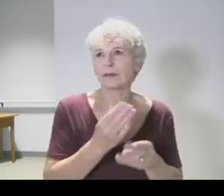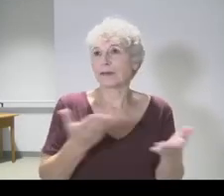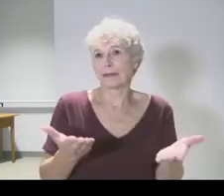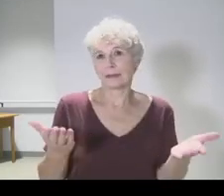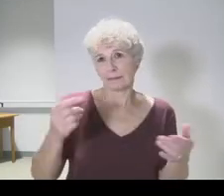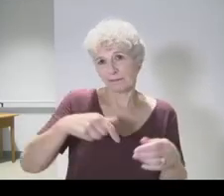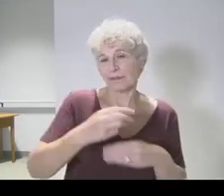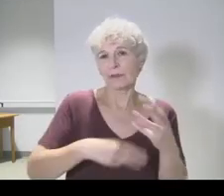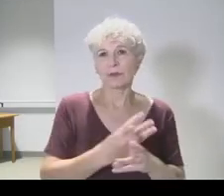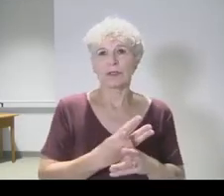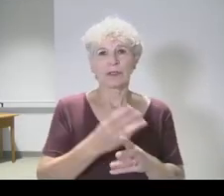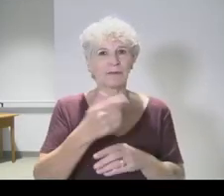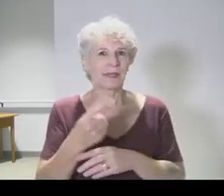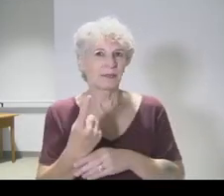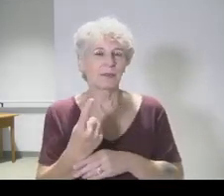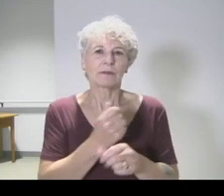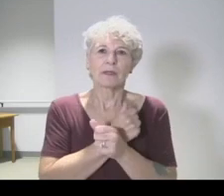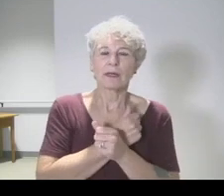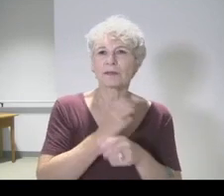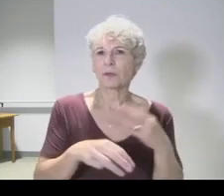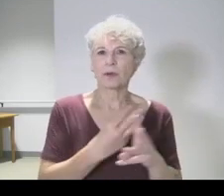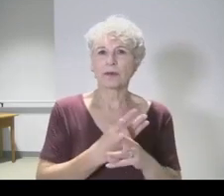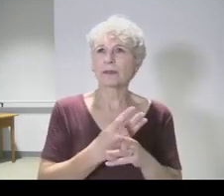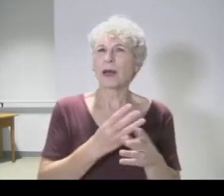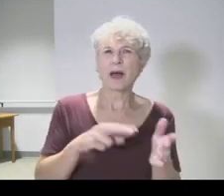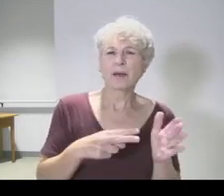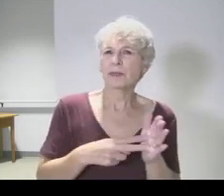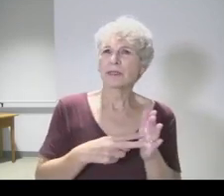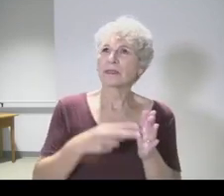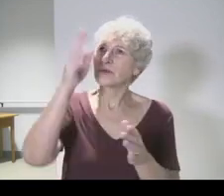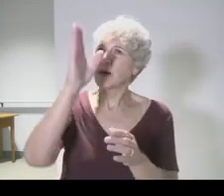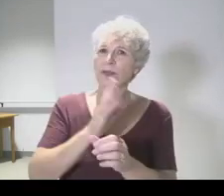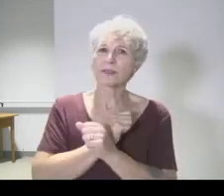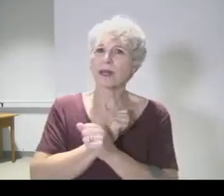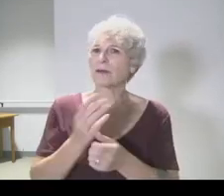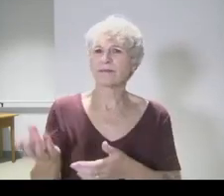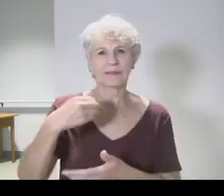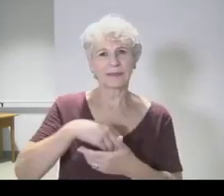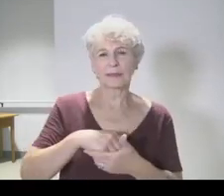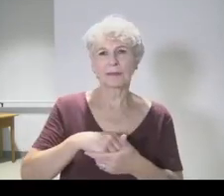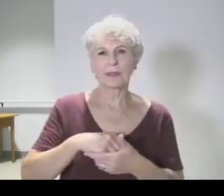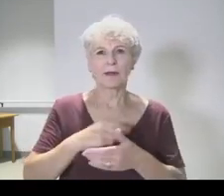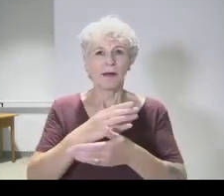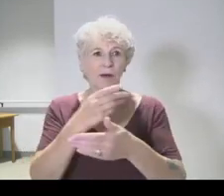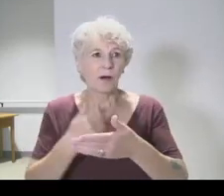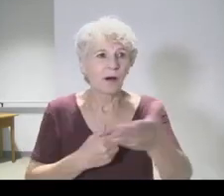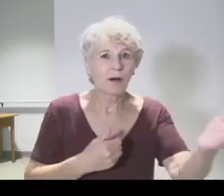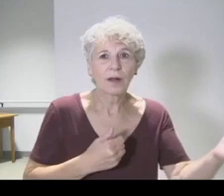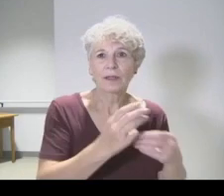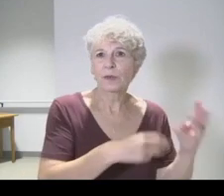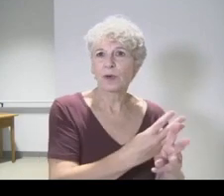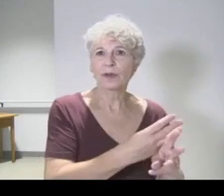world. If anyone loves the world, the love of the Father is not in him. For all that is in the world, the desires of the